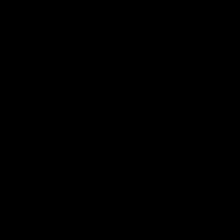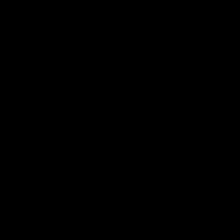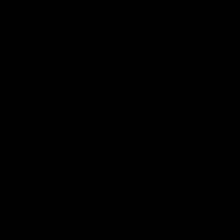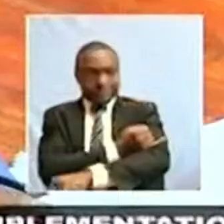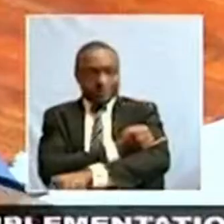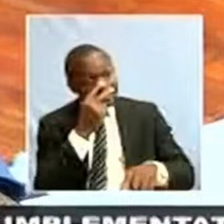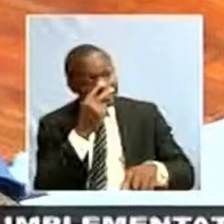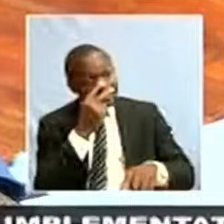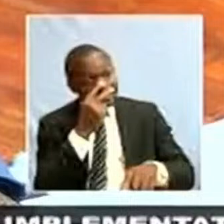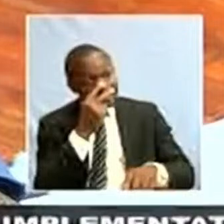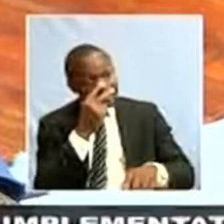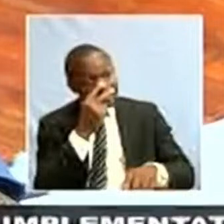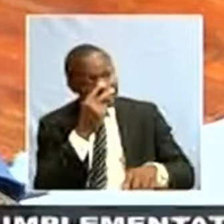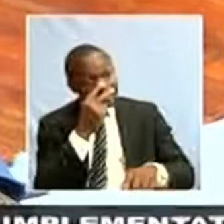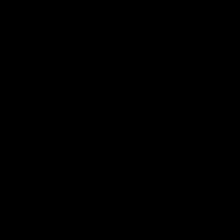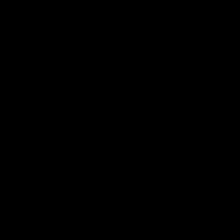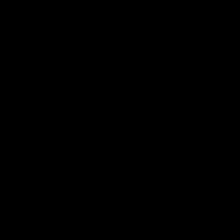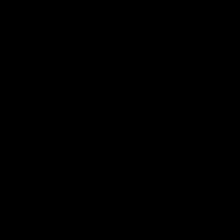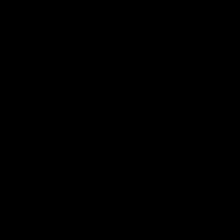Of some of